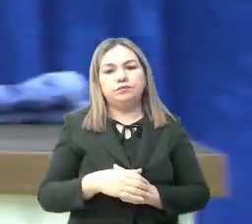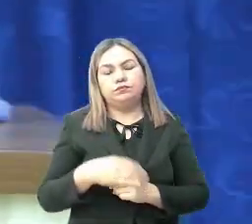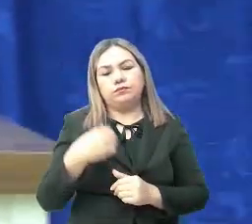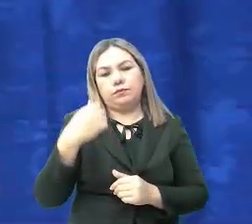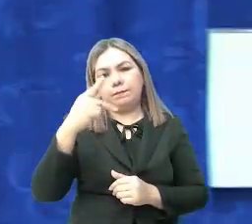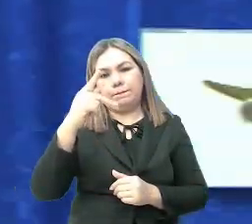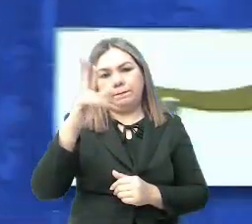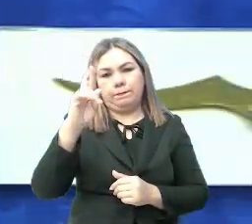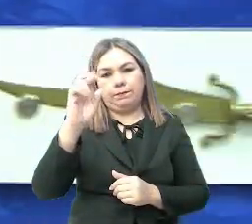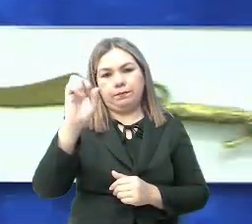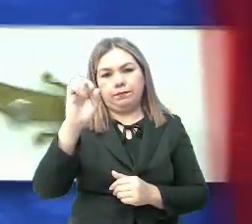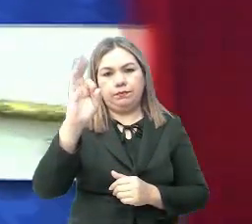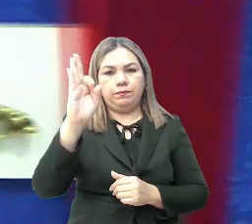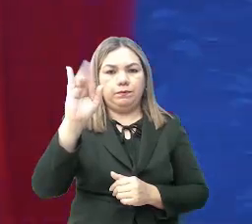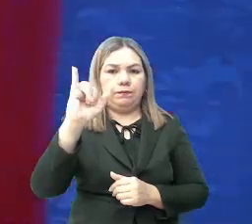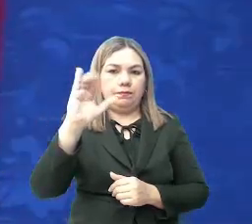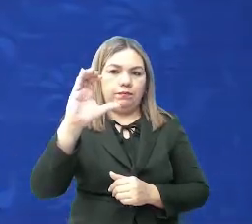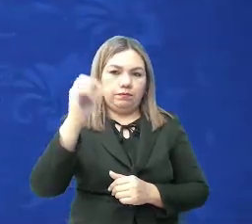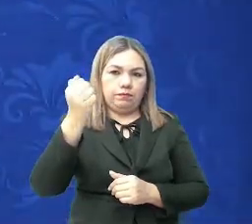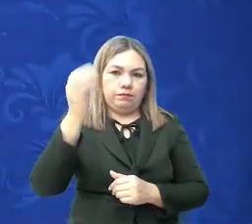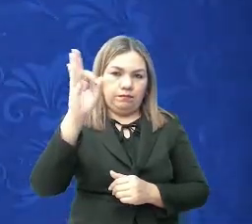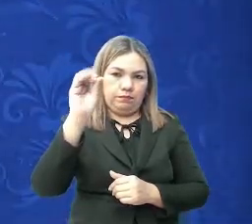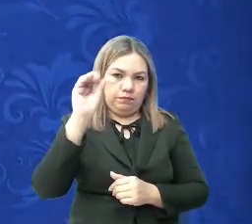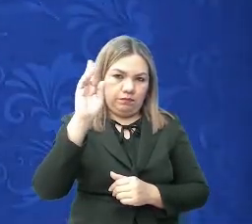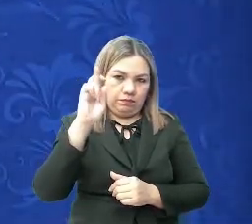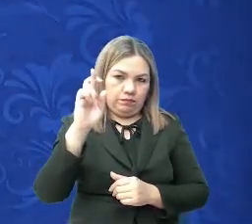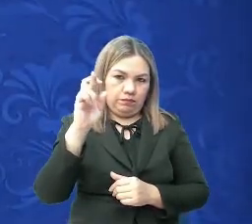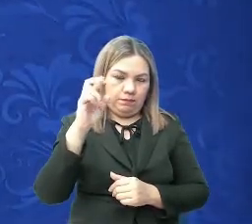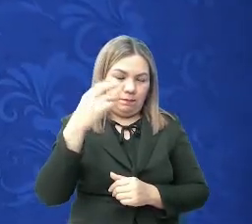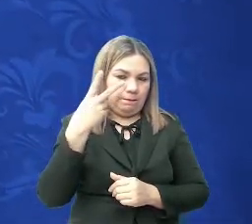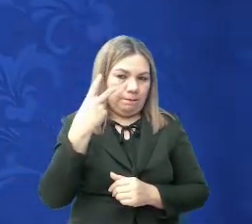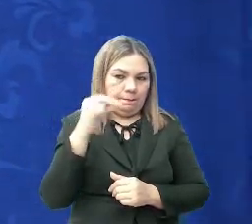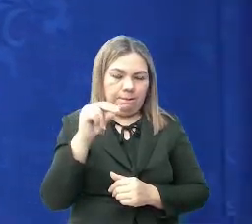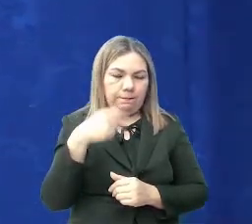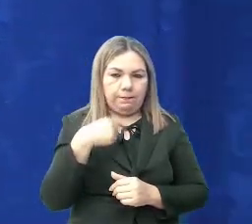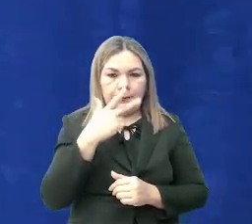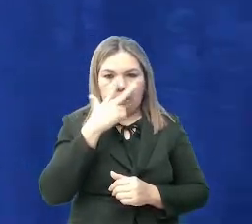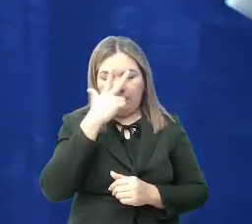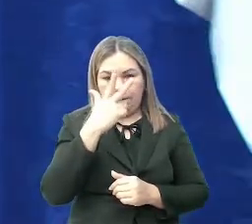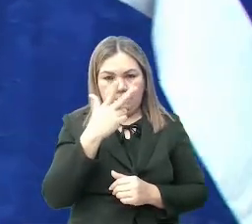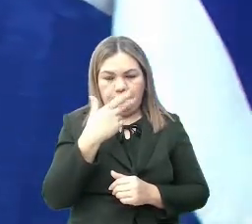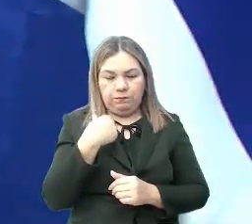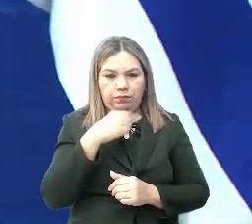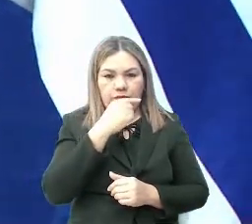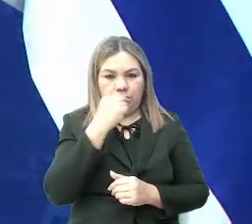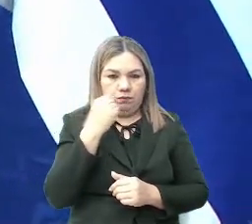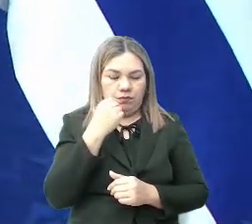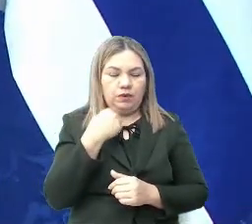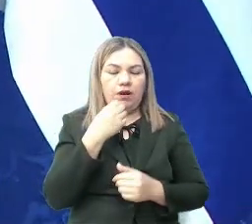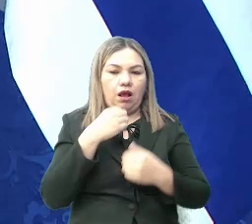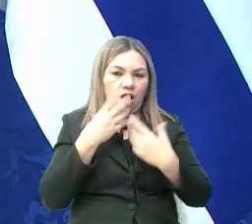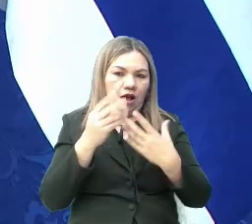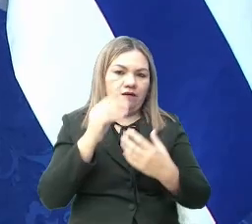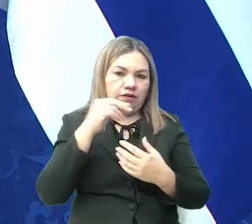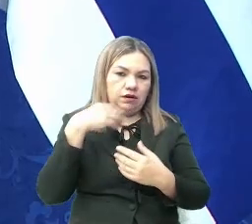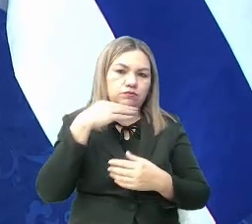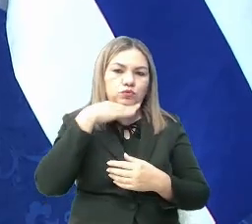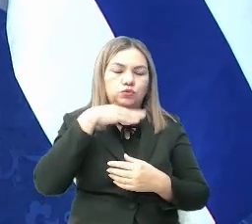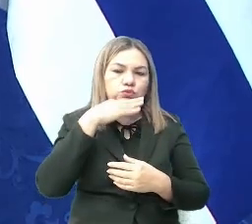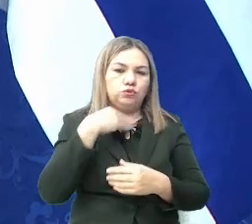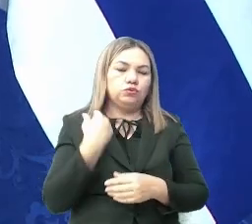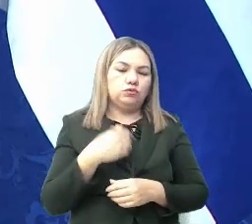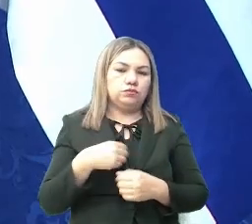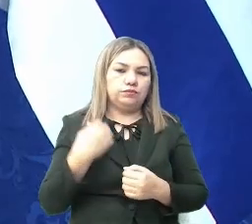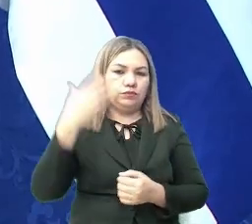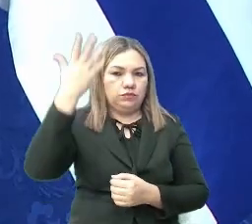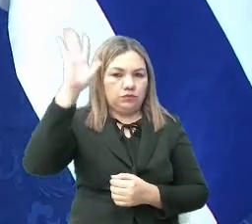that. I'm a preacher without a filter. I don't like going inside problems, but the Lord sets me